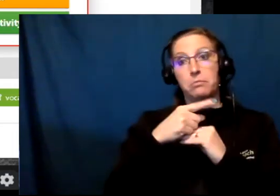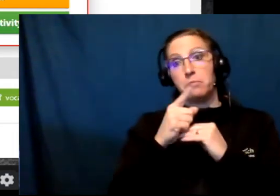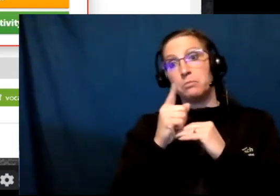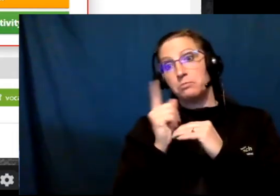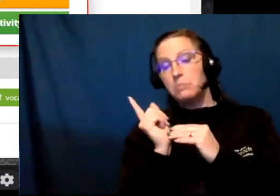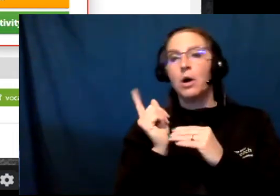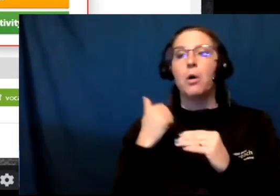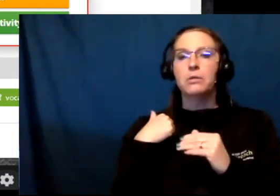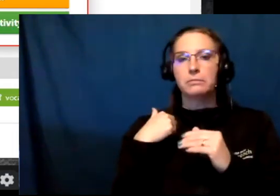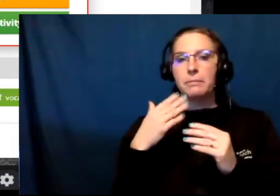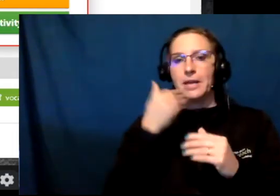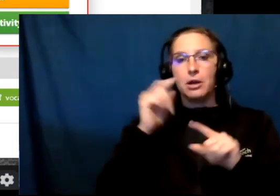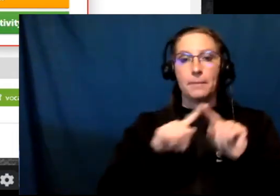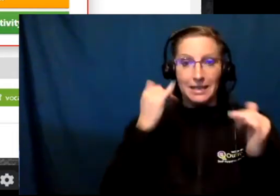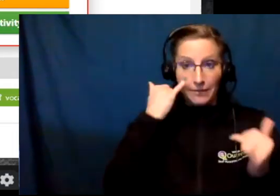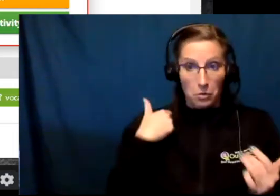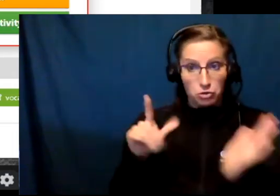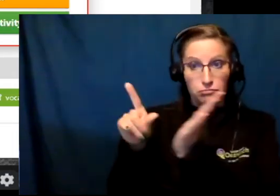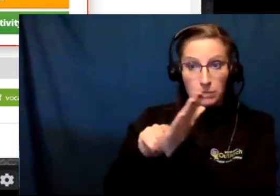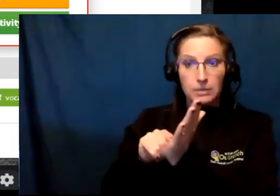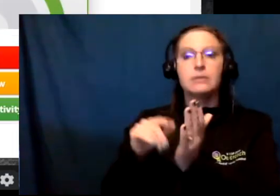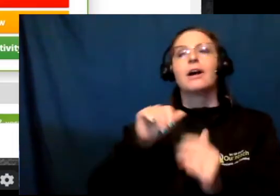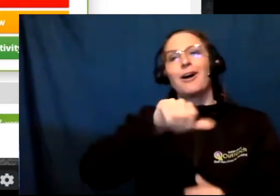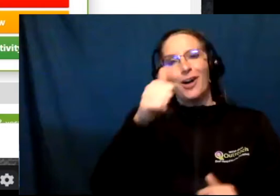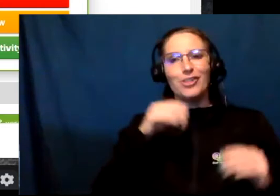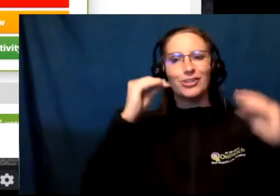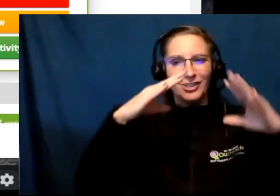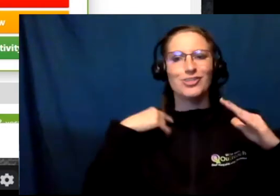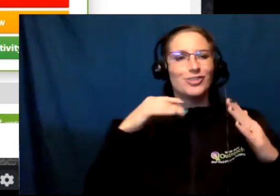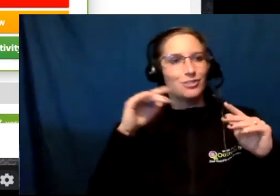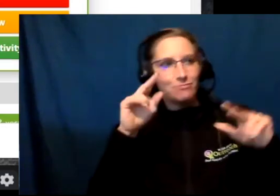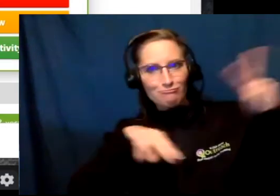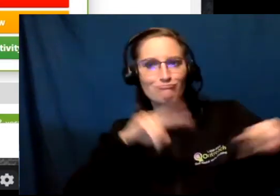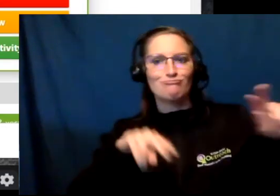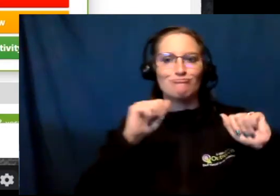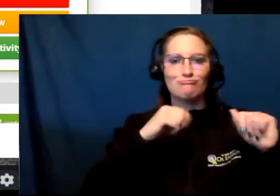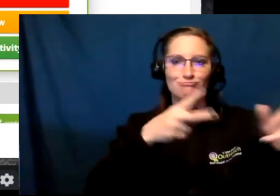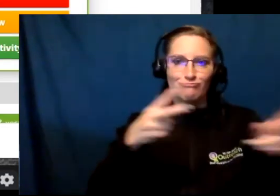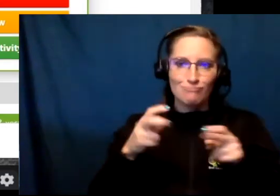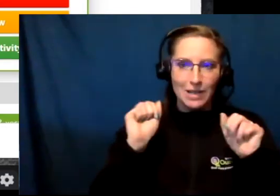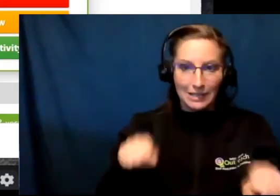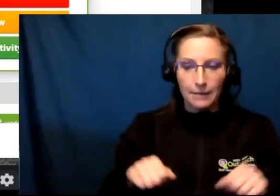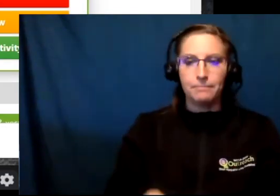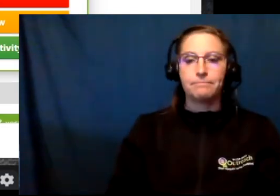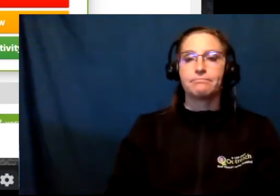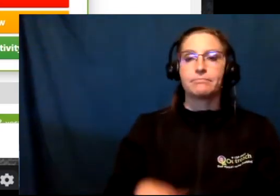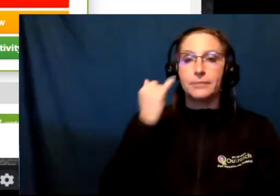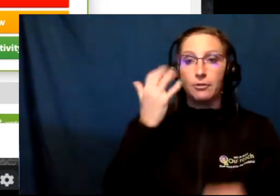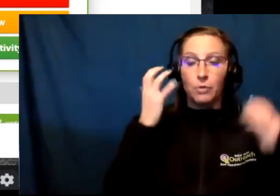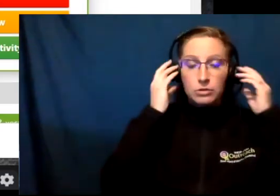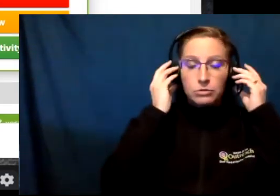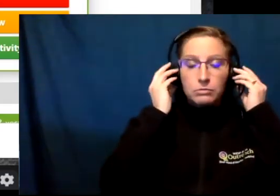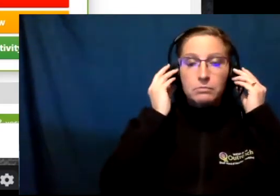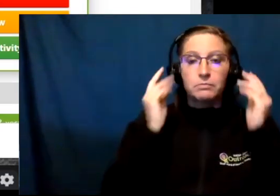to publish the activity, it would be available for other teachers. If you just want to use it with your student and